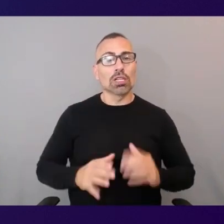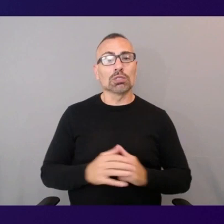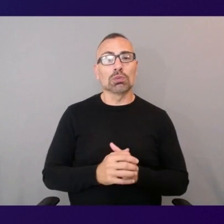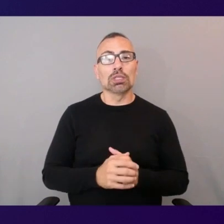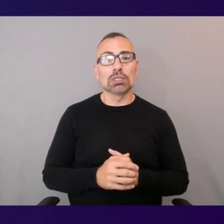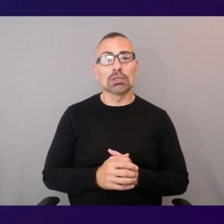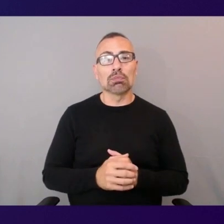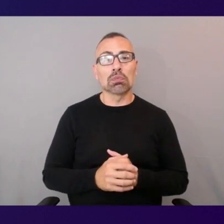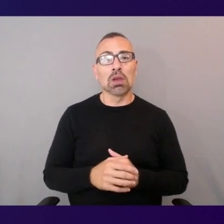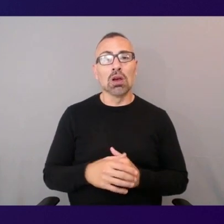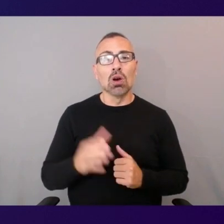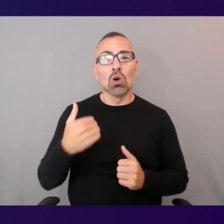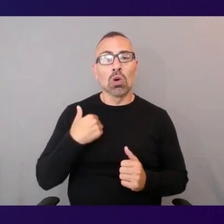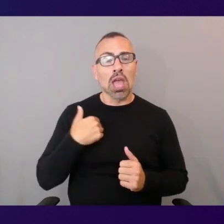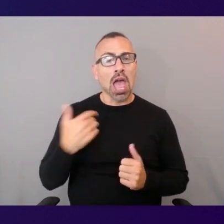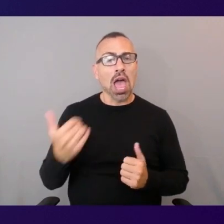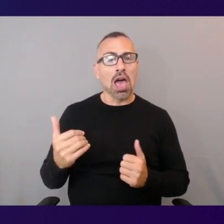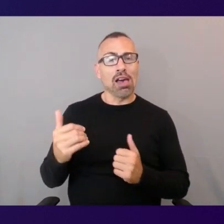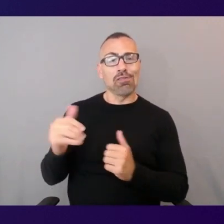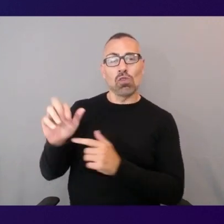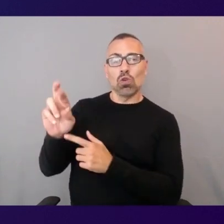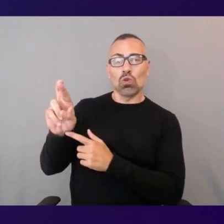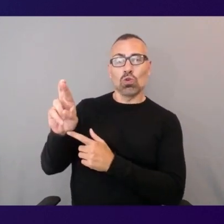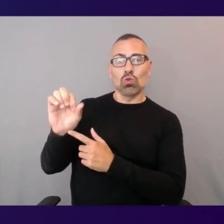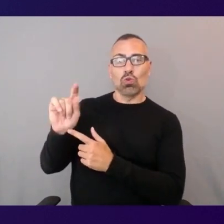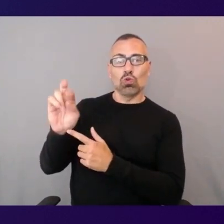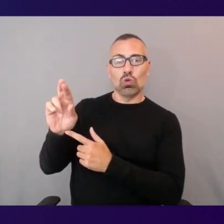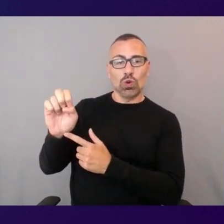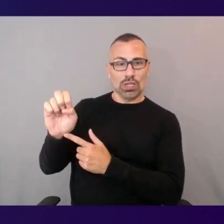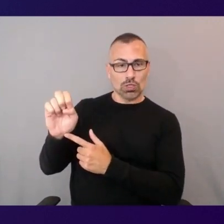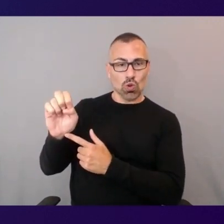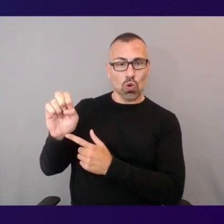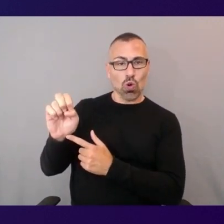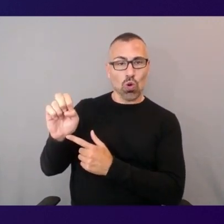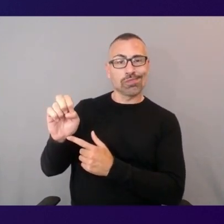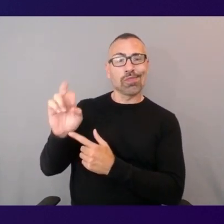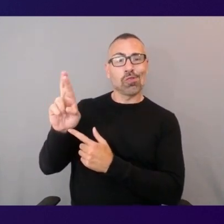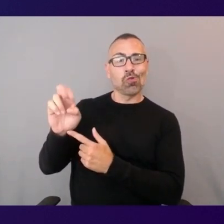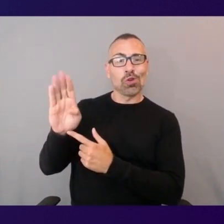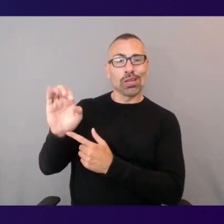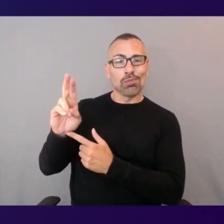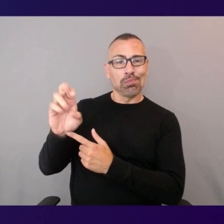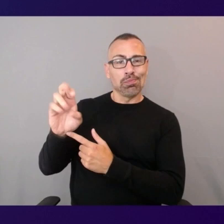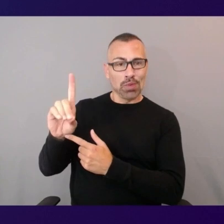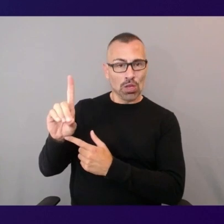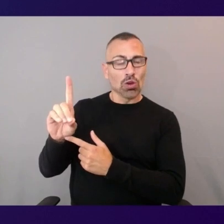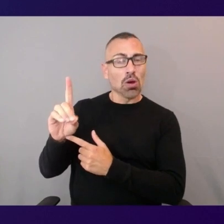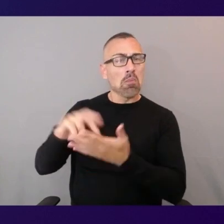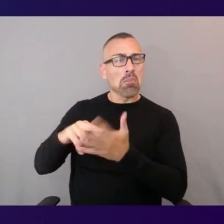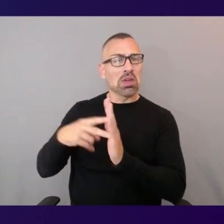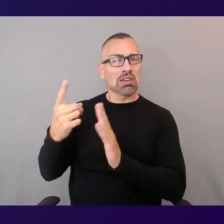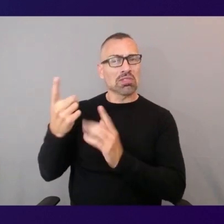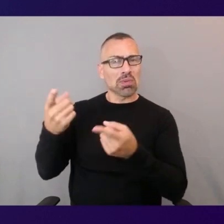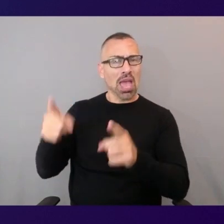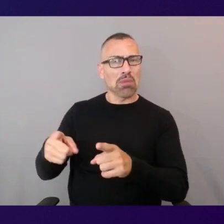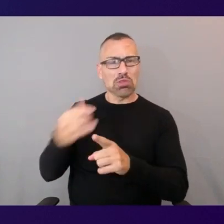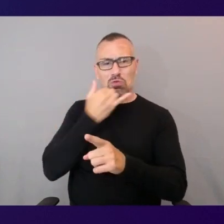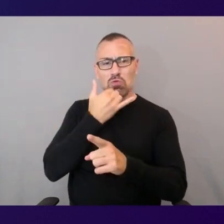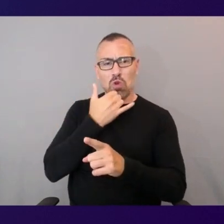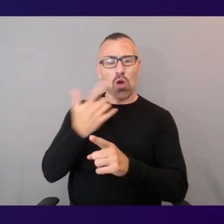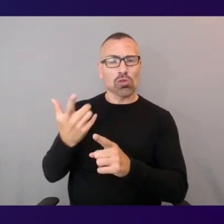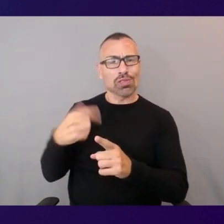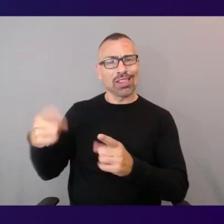there's something that does go wrong with that customer's desktop, that end users, they can rebuild that, bring it back to a state that is kind of healthy,